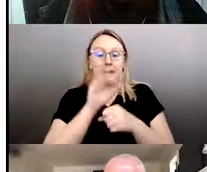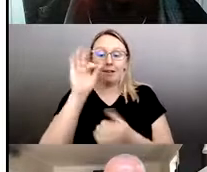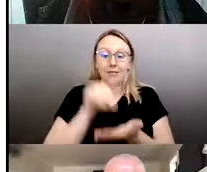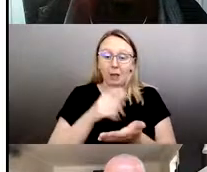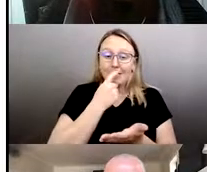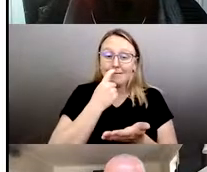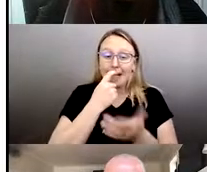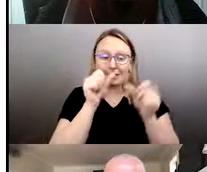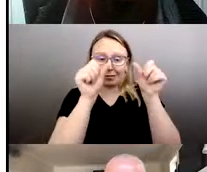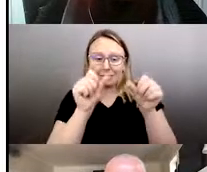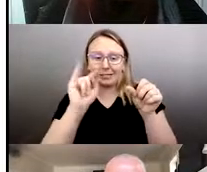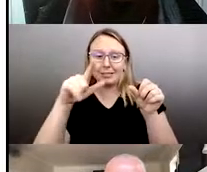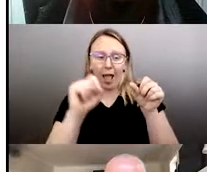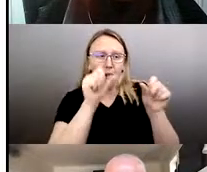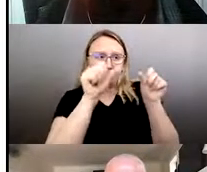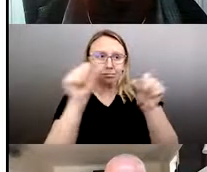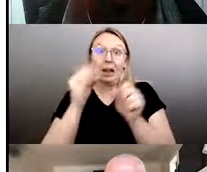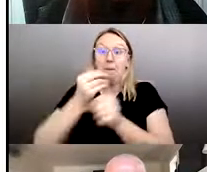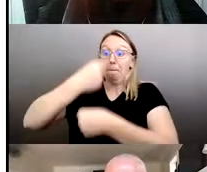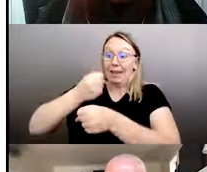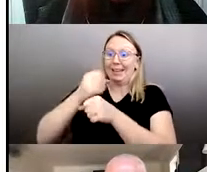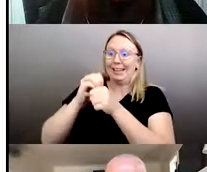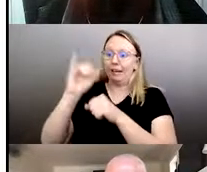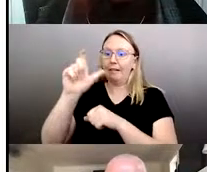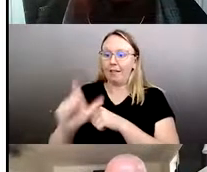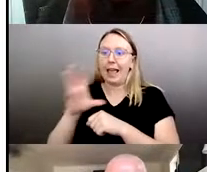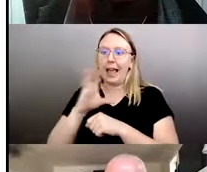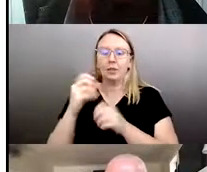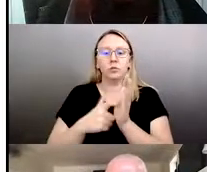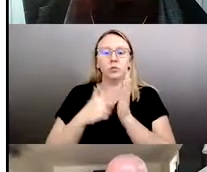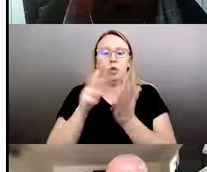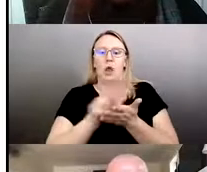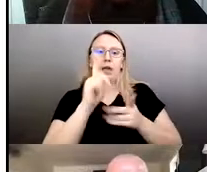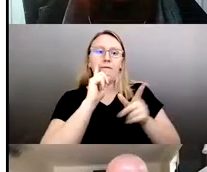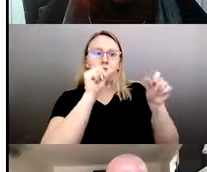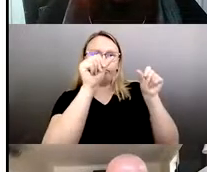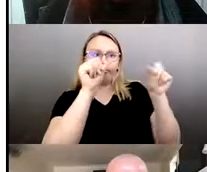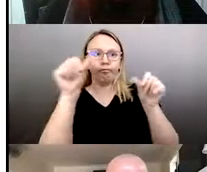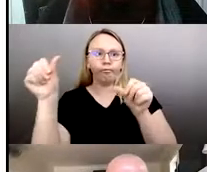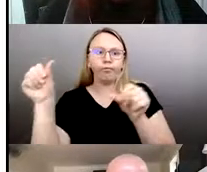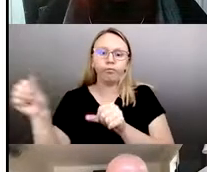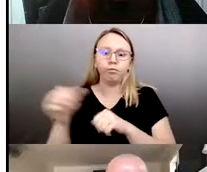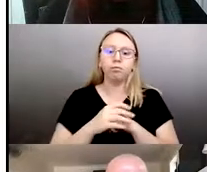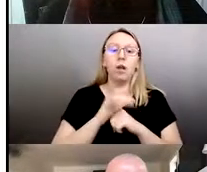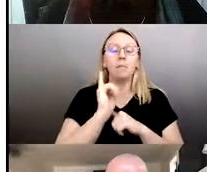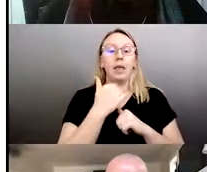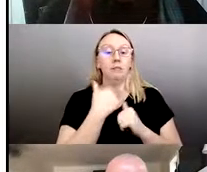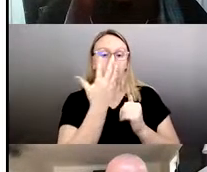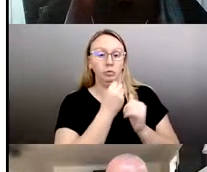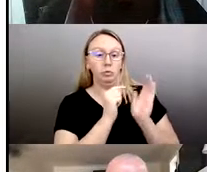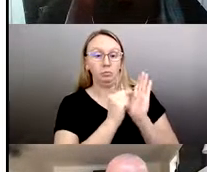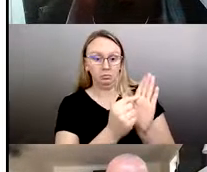to install. The Roger Brown Collection owns several sketches for this work, including the one on screen.